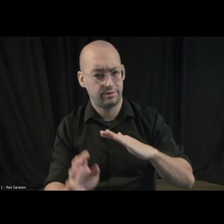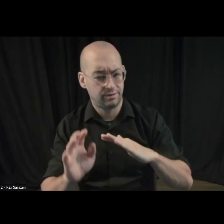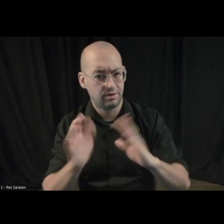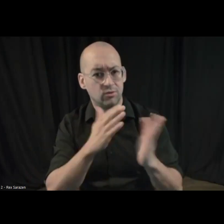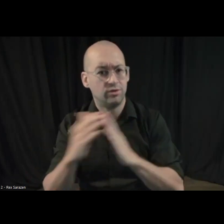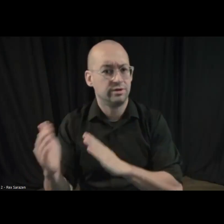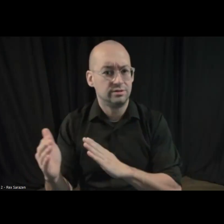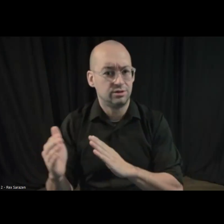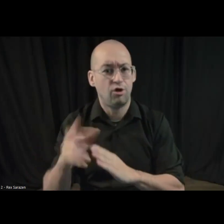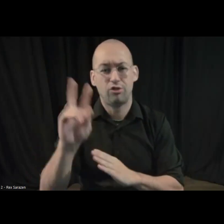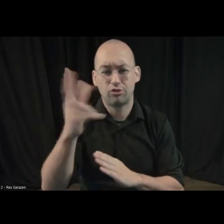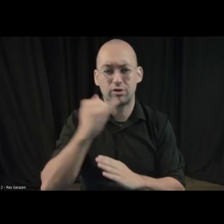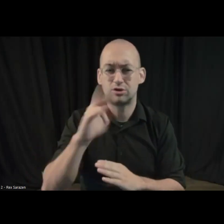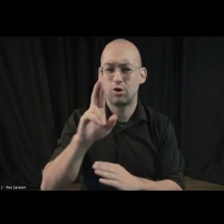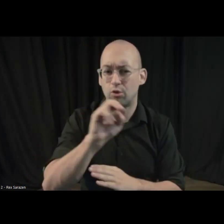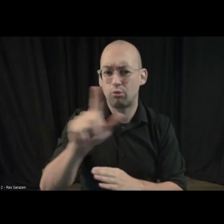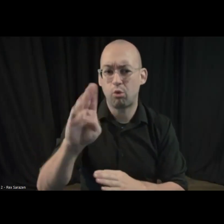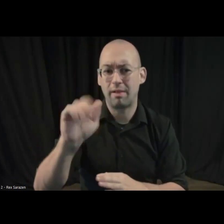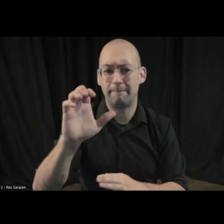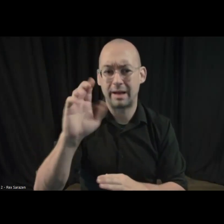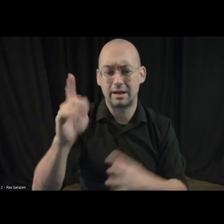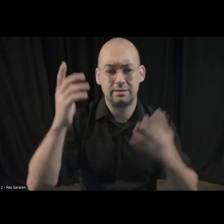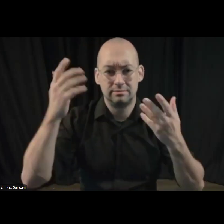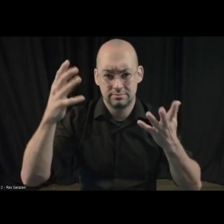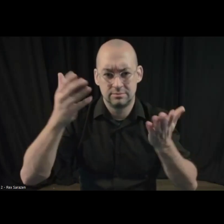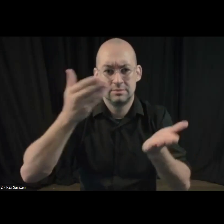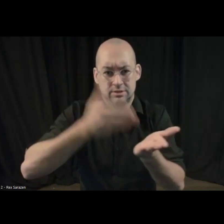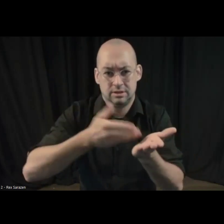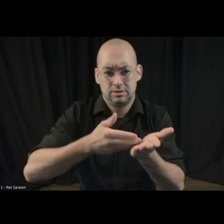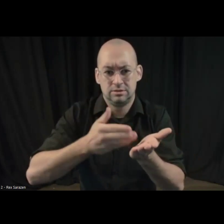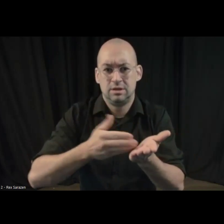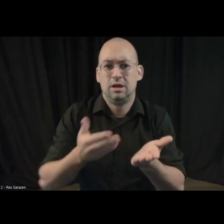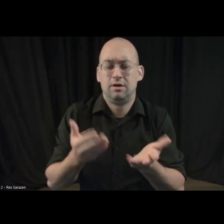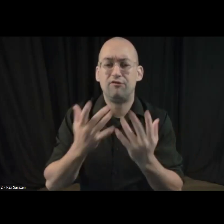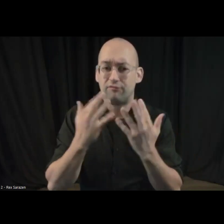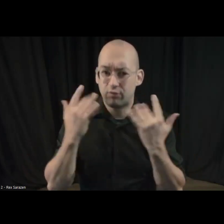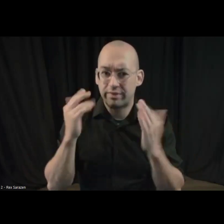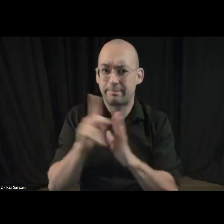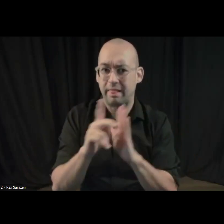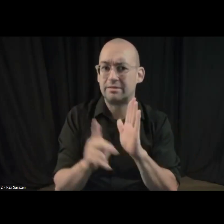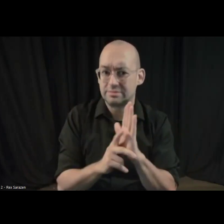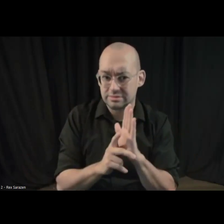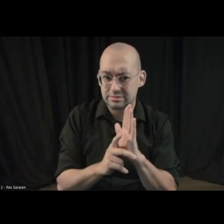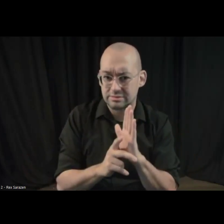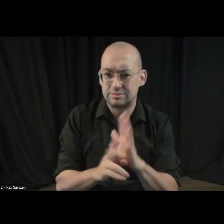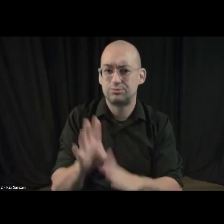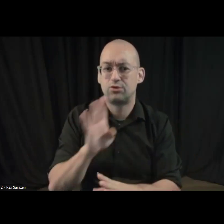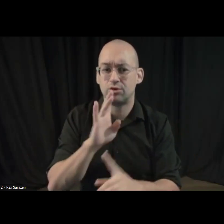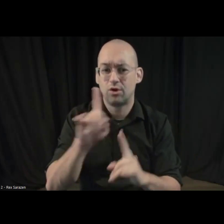back previous existing immigrant-friendly policies. And I'm going to kind of talk about each of those in